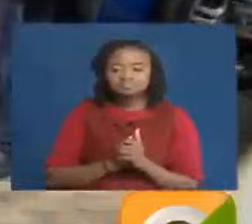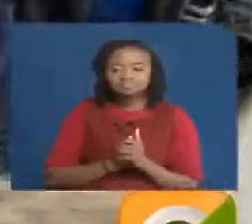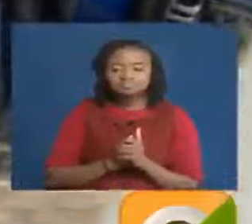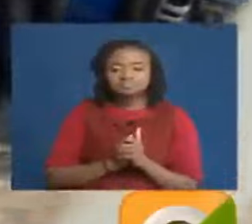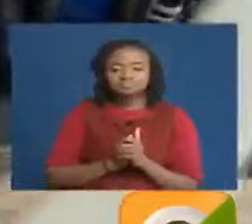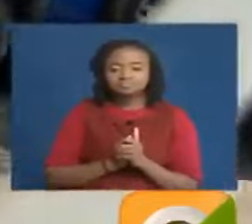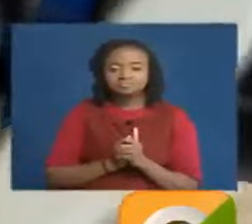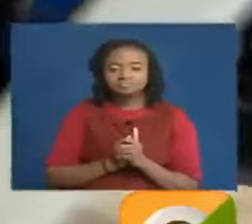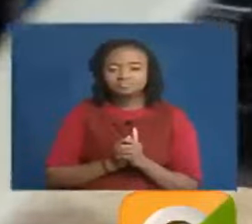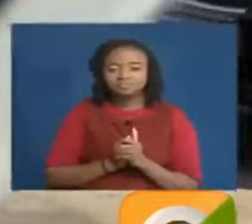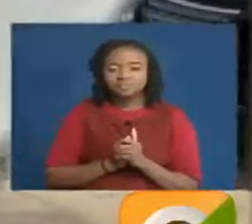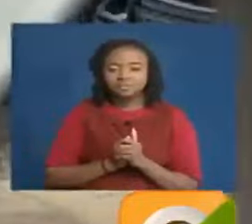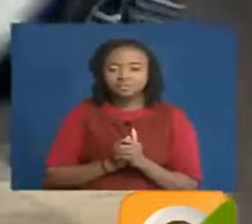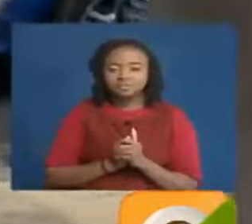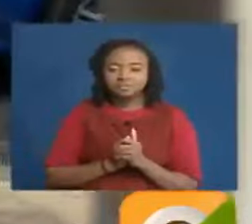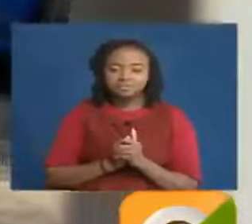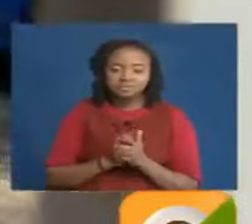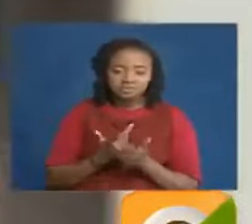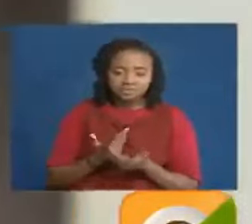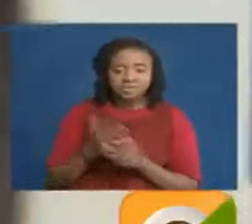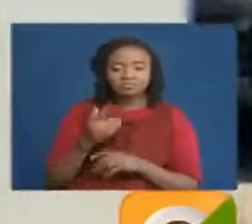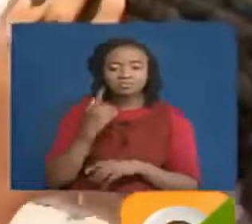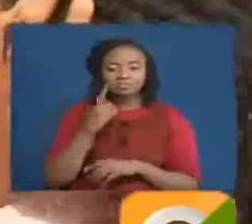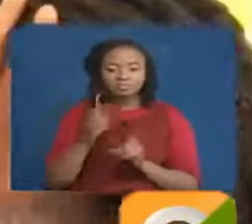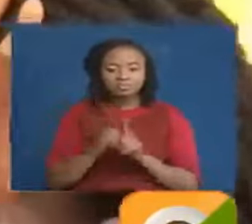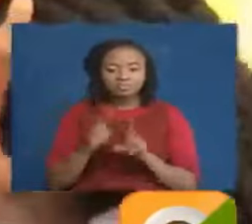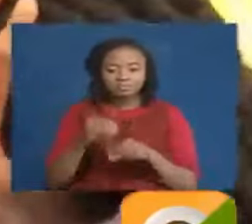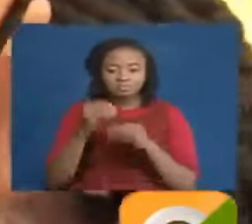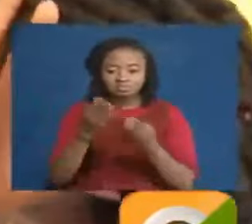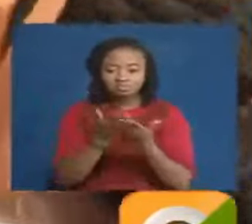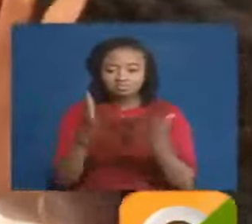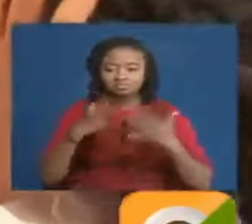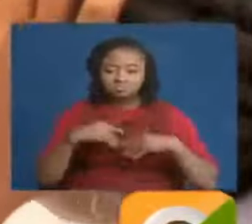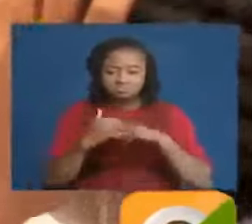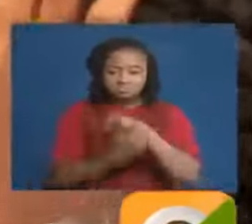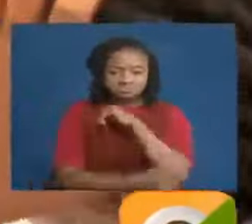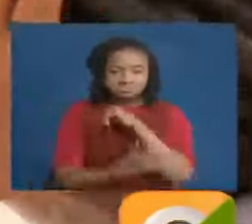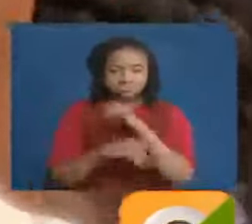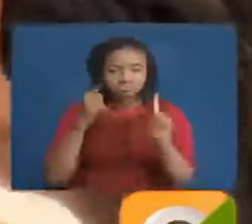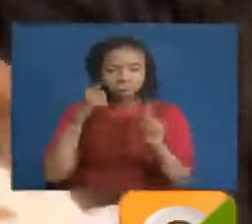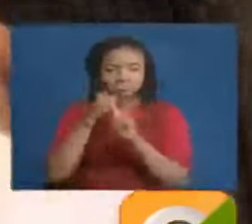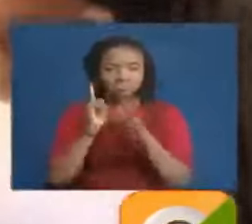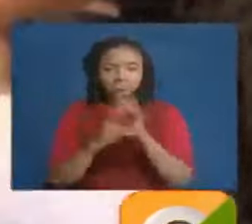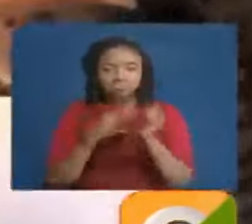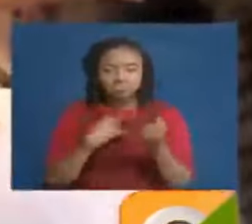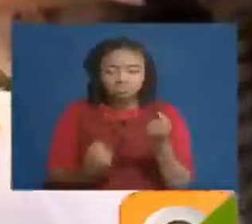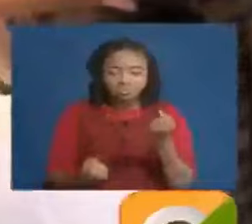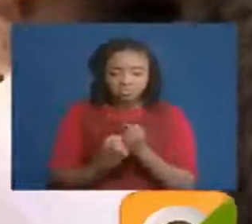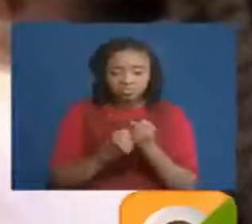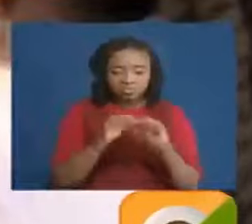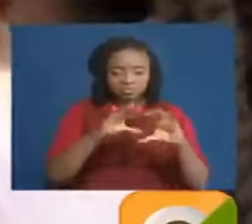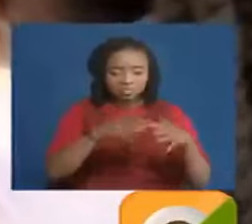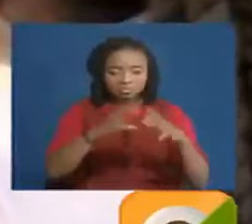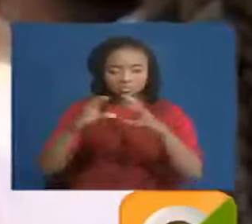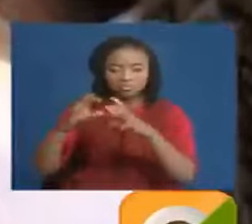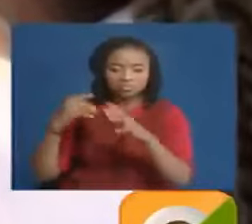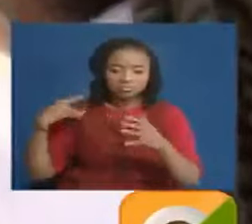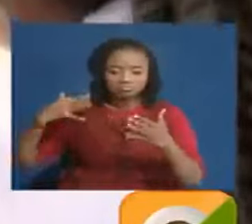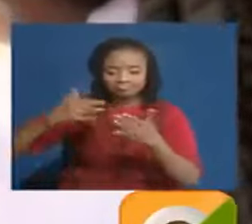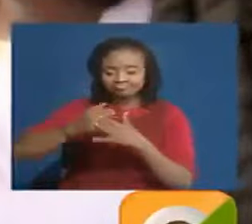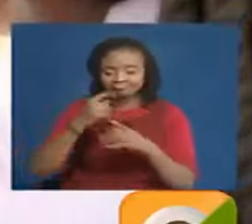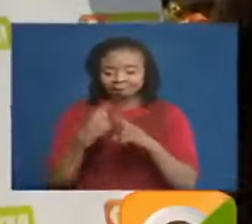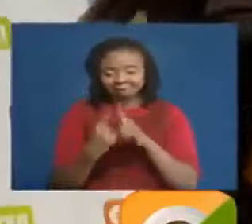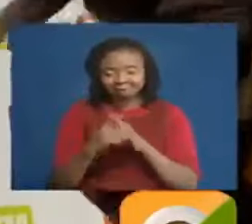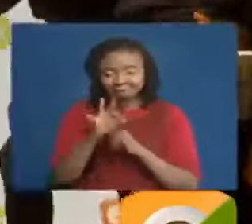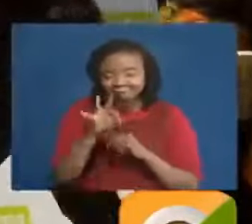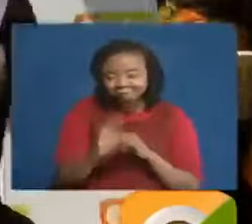been providing essential healthcare services to the underserved as part of their mission to support the community over three decades. More